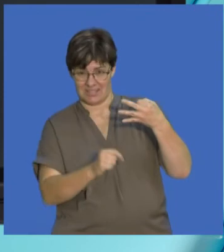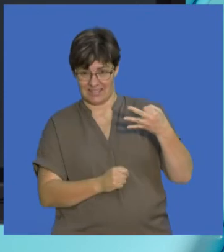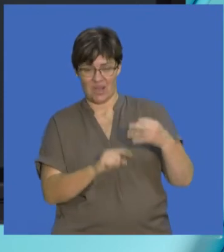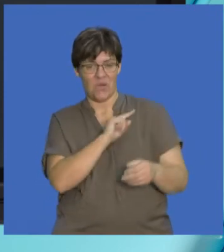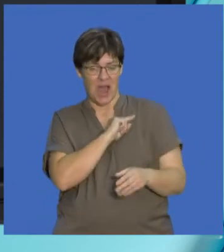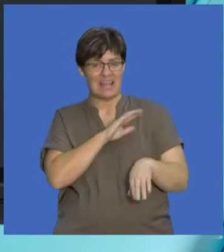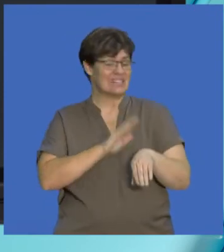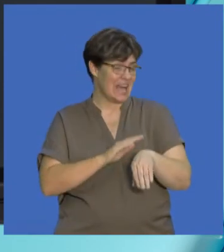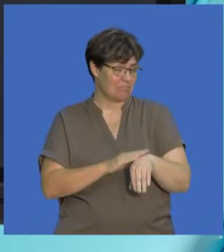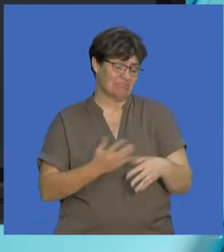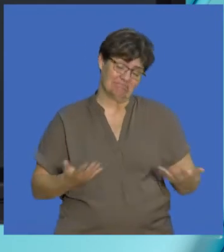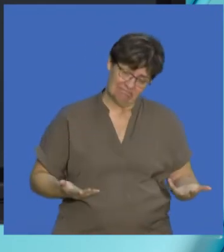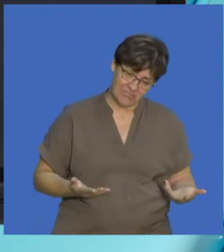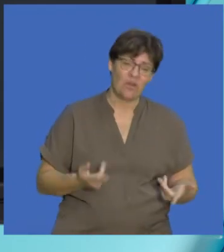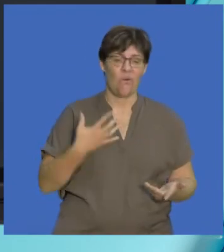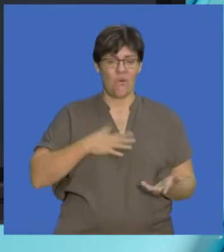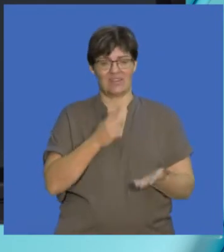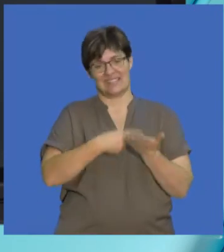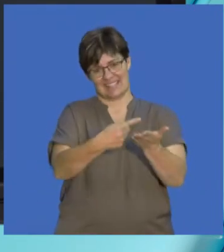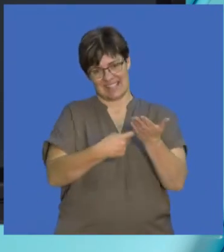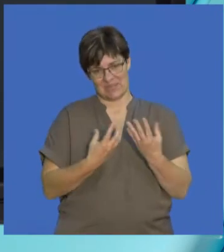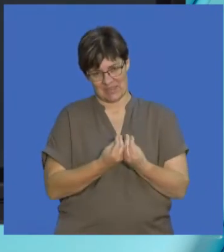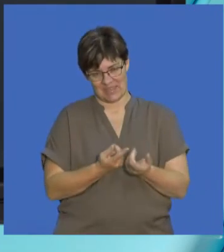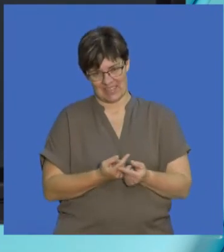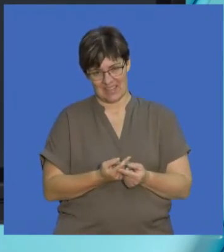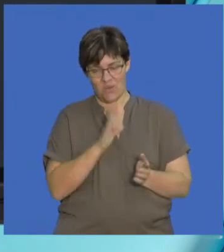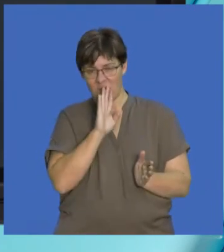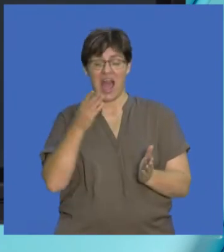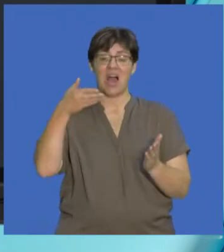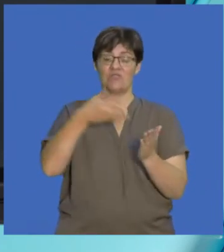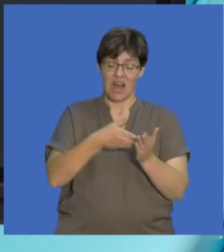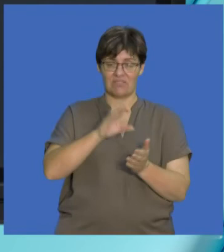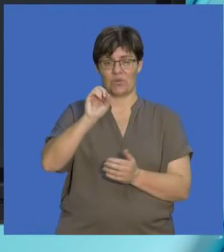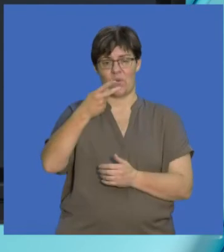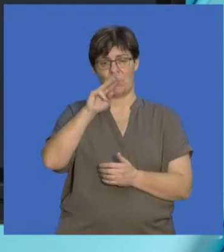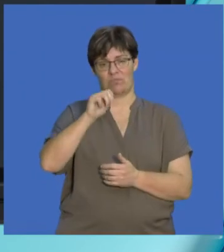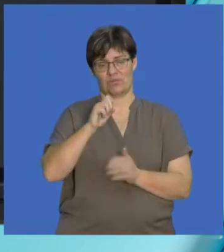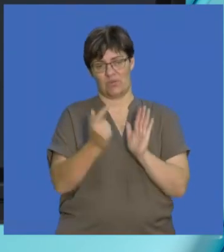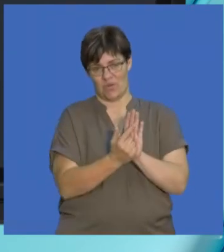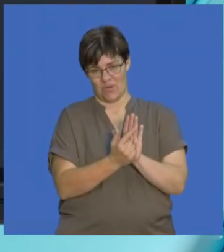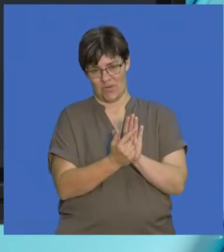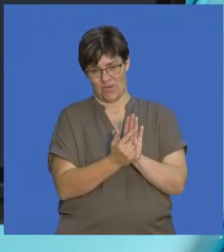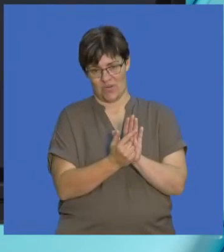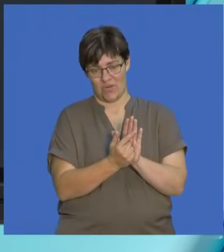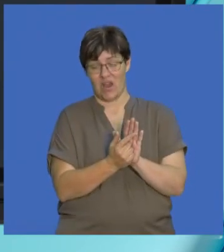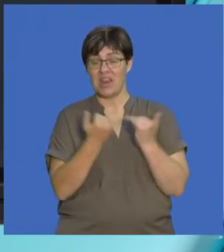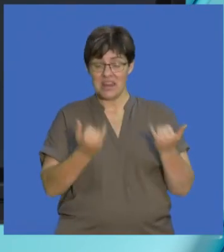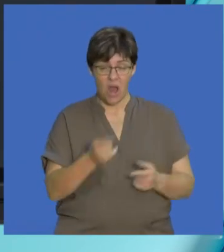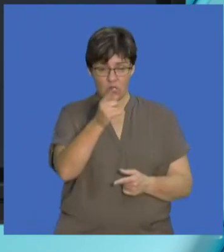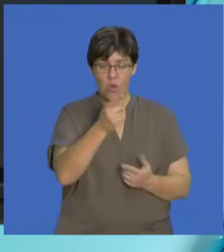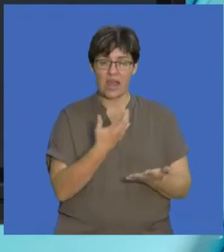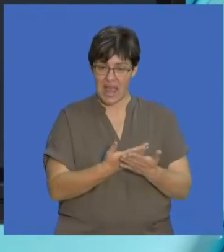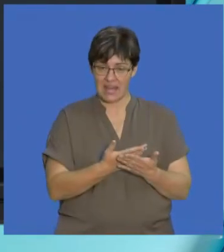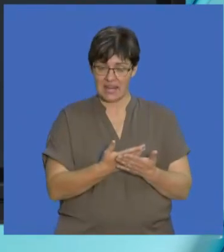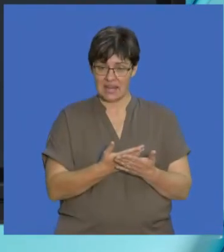actually wanted to discuss today. We have managed to arrive at the Ohm's Law, and at this point in time, we are able to distinguish between an